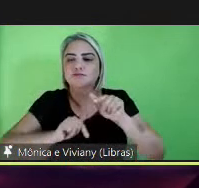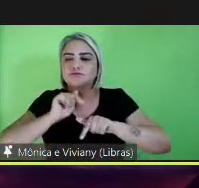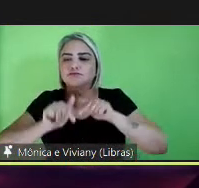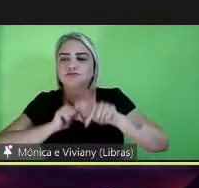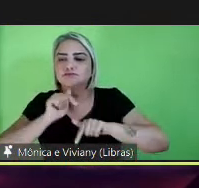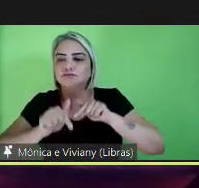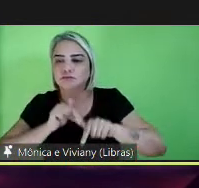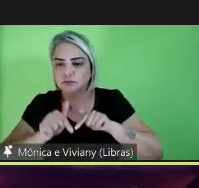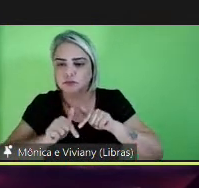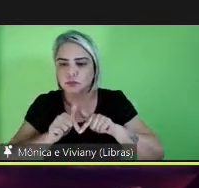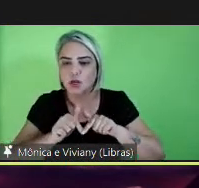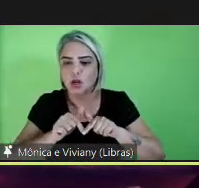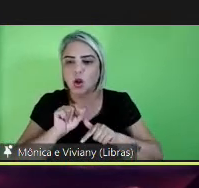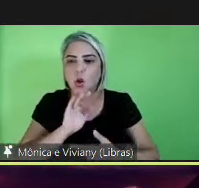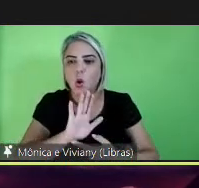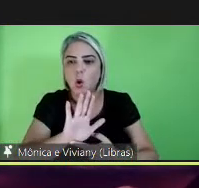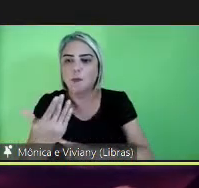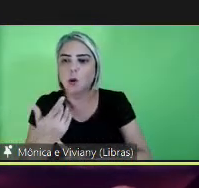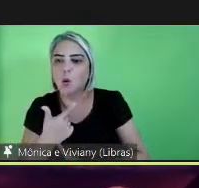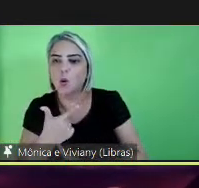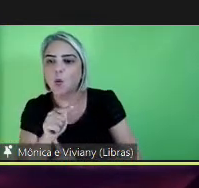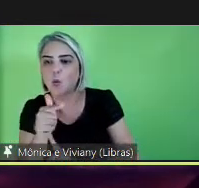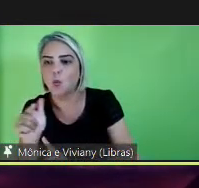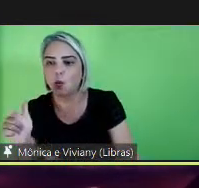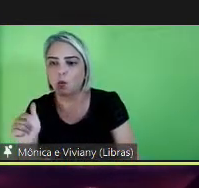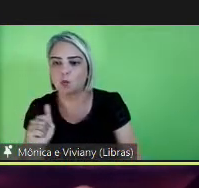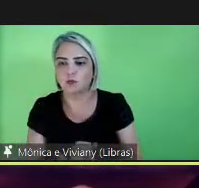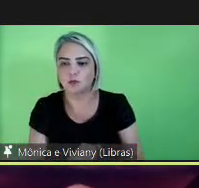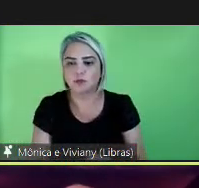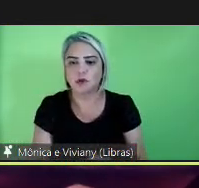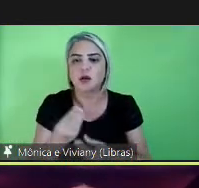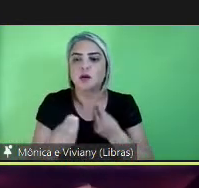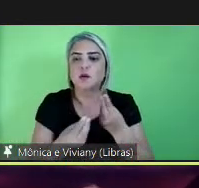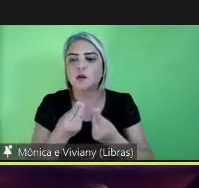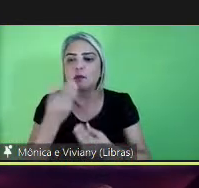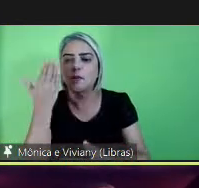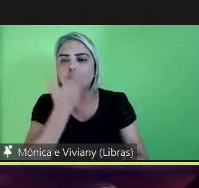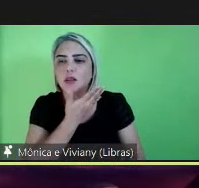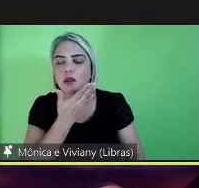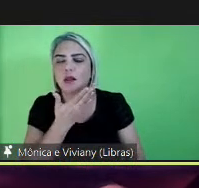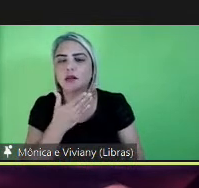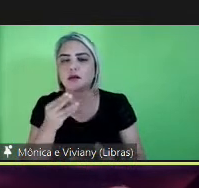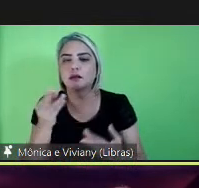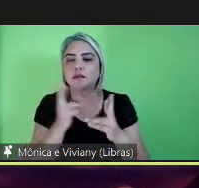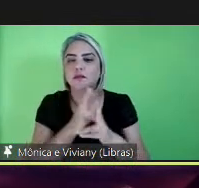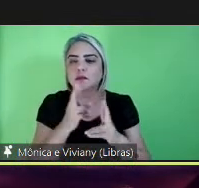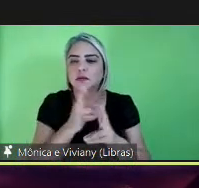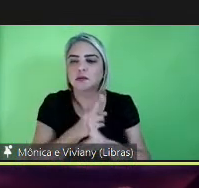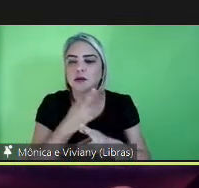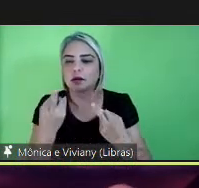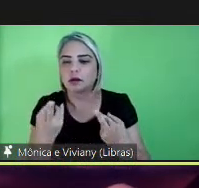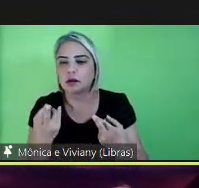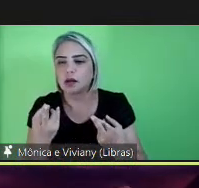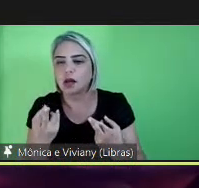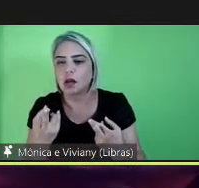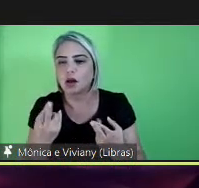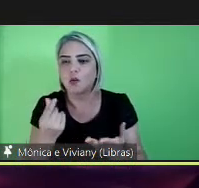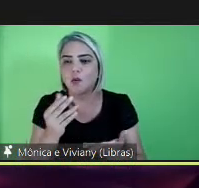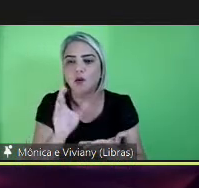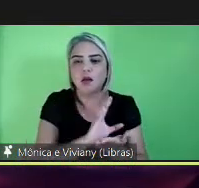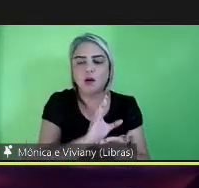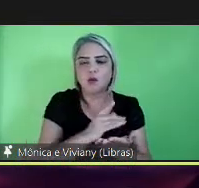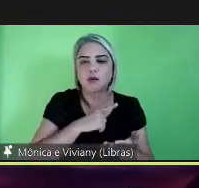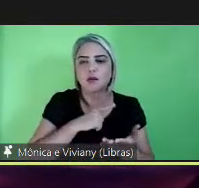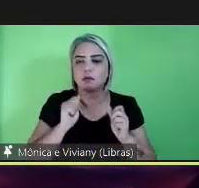others. How does that evidence fit the resources that you've got? And how can you deliver the